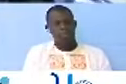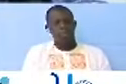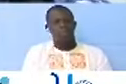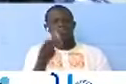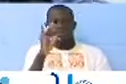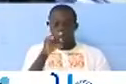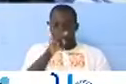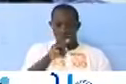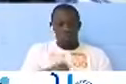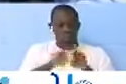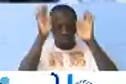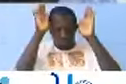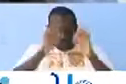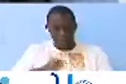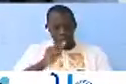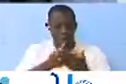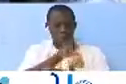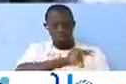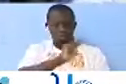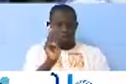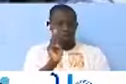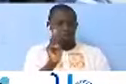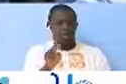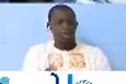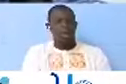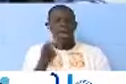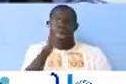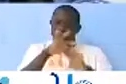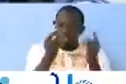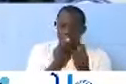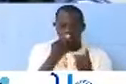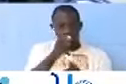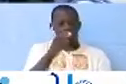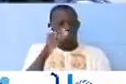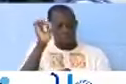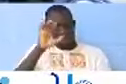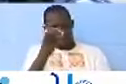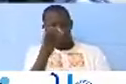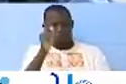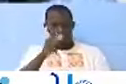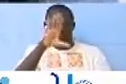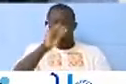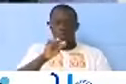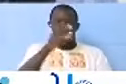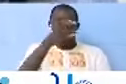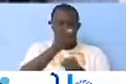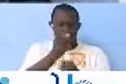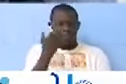whether you are a Muslim or not, whatever you are able to do for